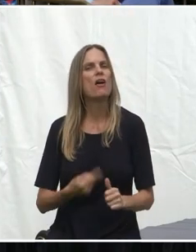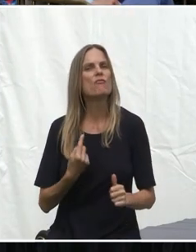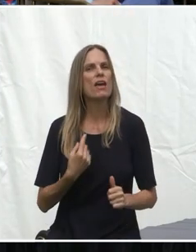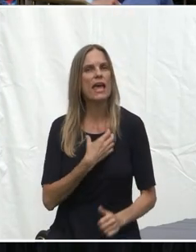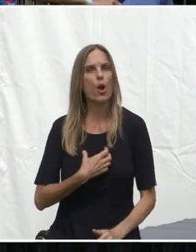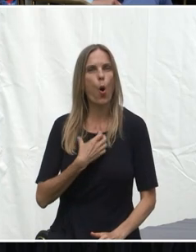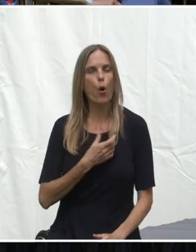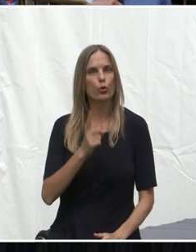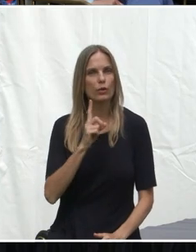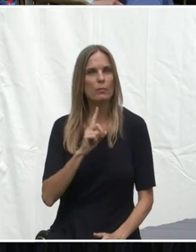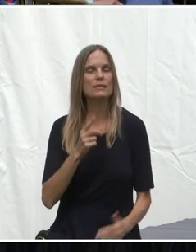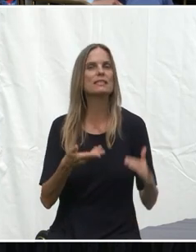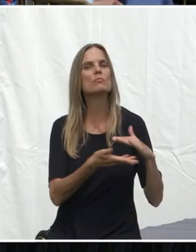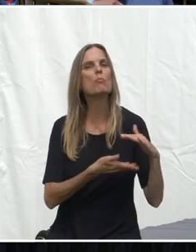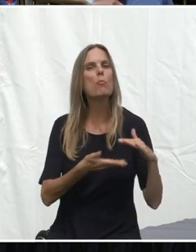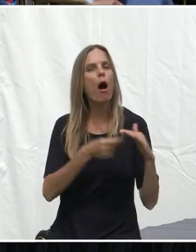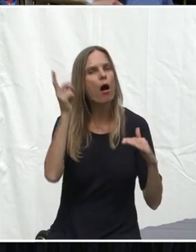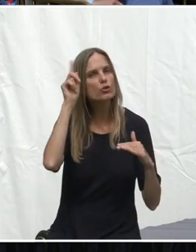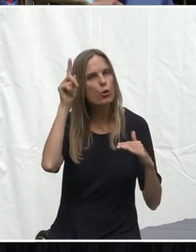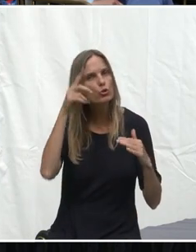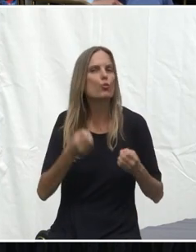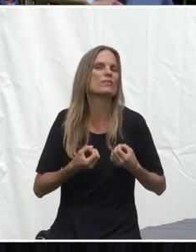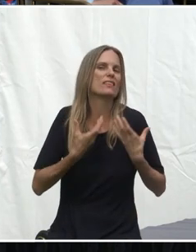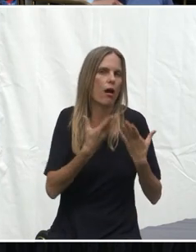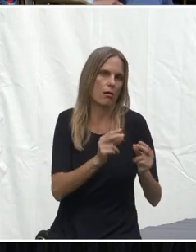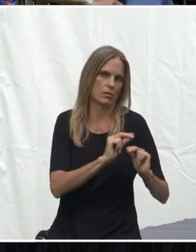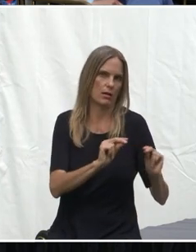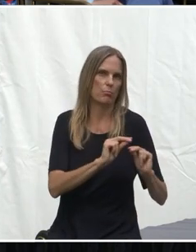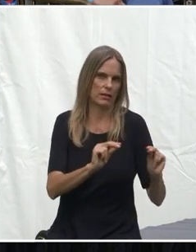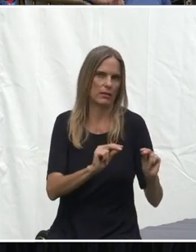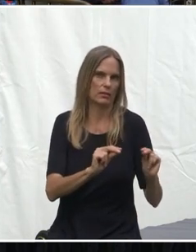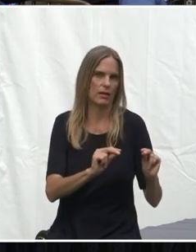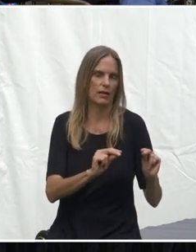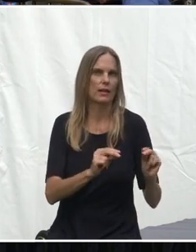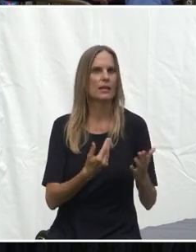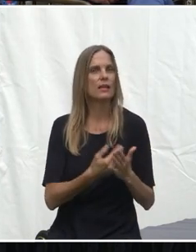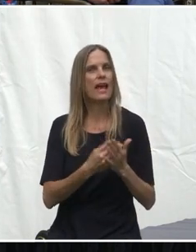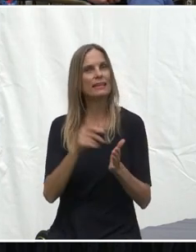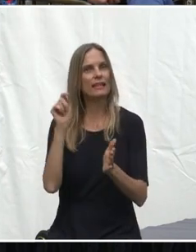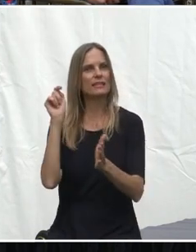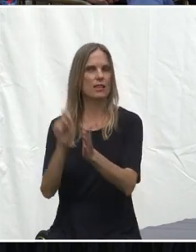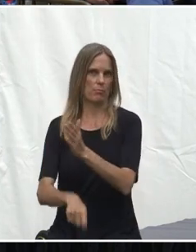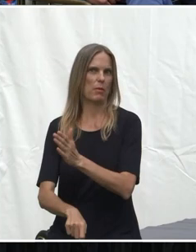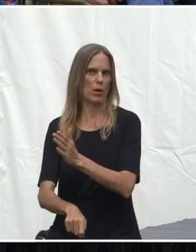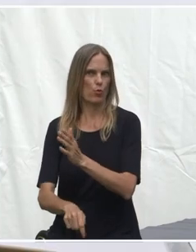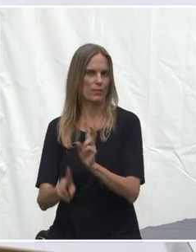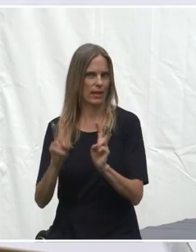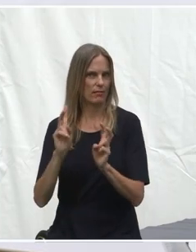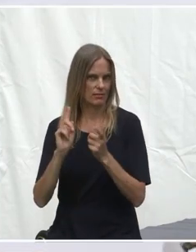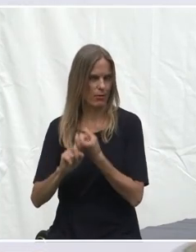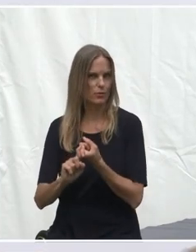them the basic skills and norms of the society. I'll tell about a failure. in the 1990s in